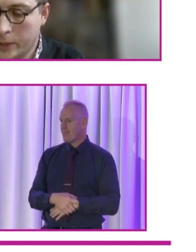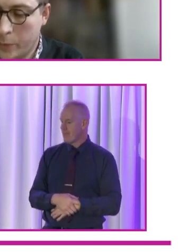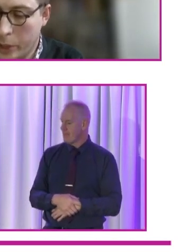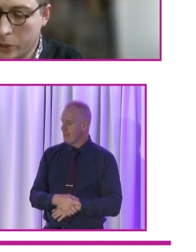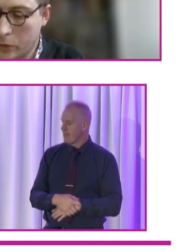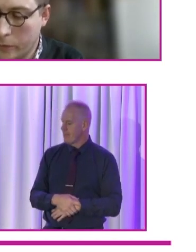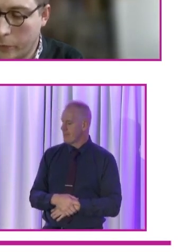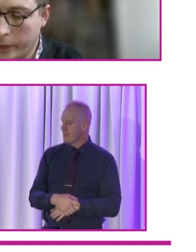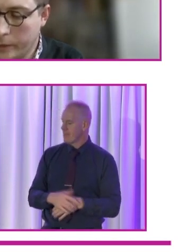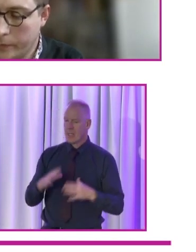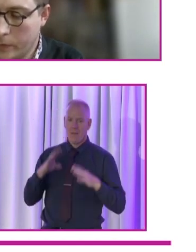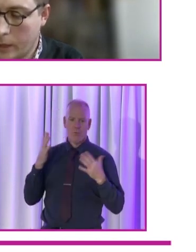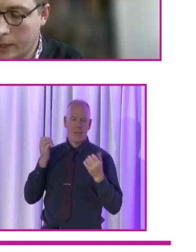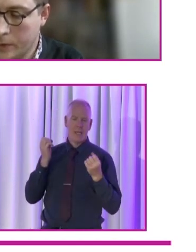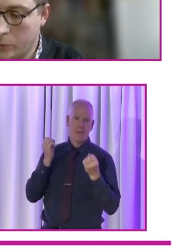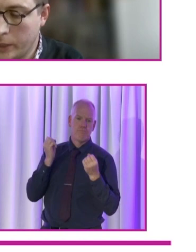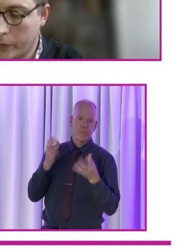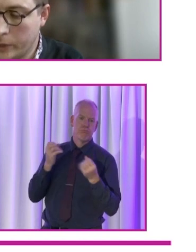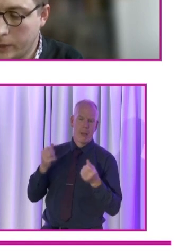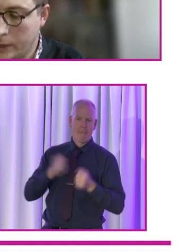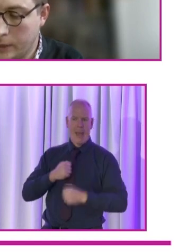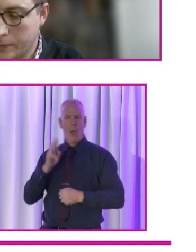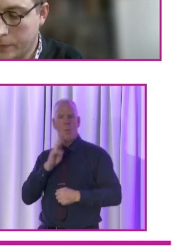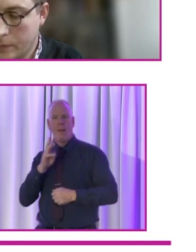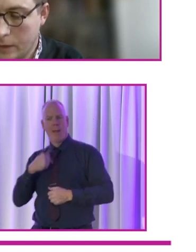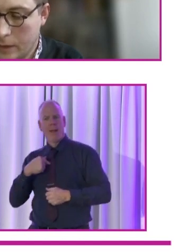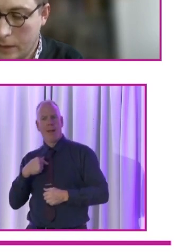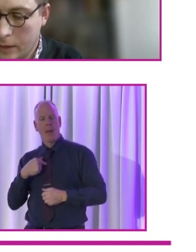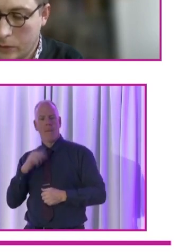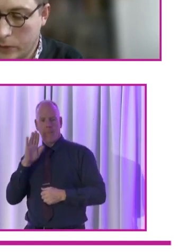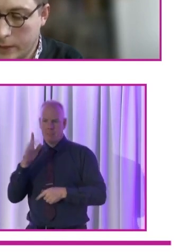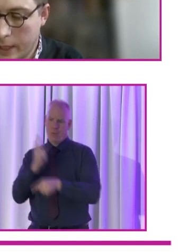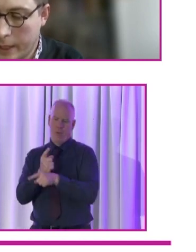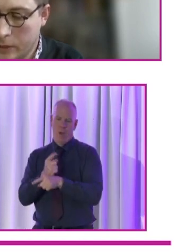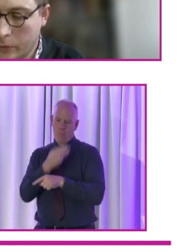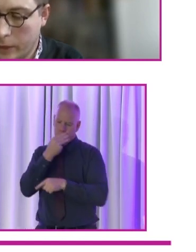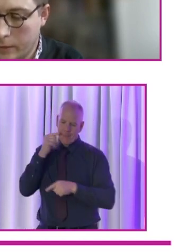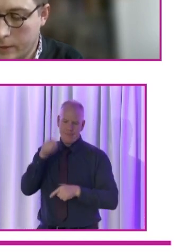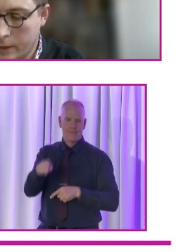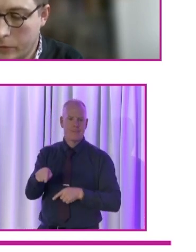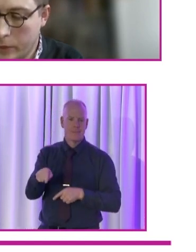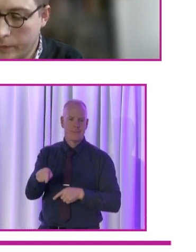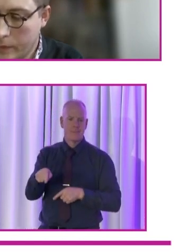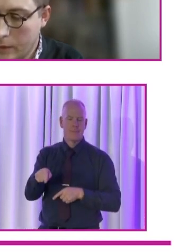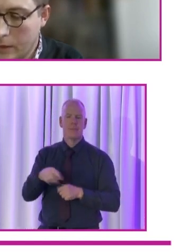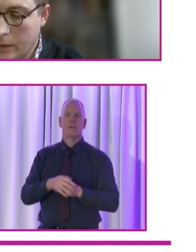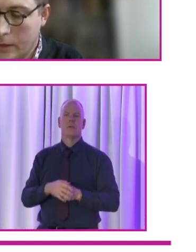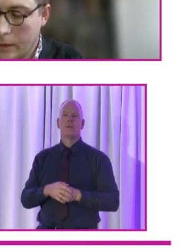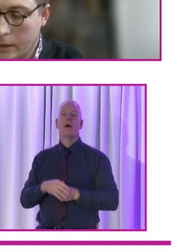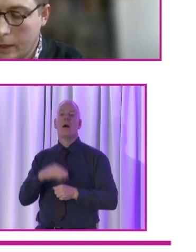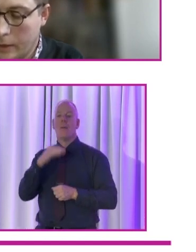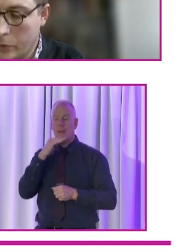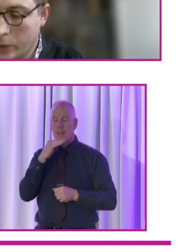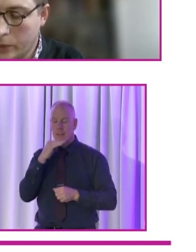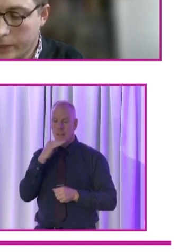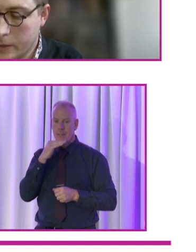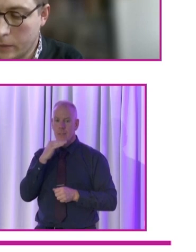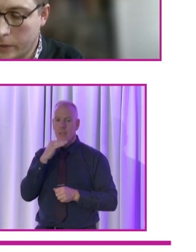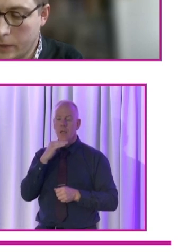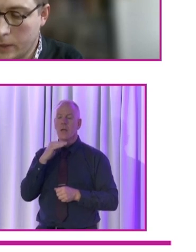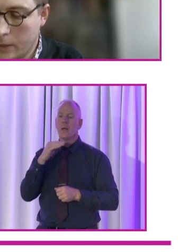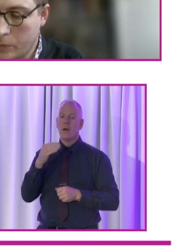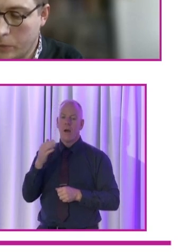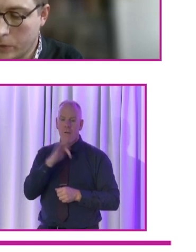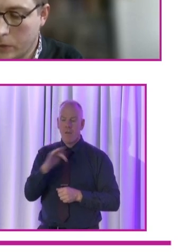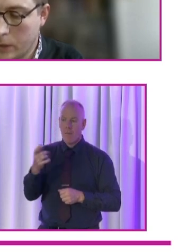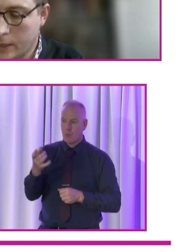The free expression of will has to be guaranteed. To this end, when necessary, at the request